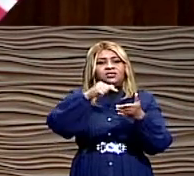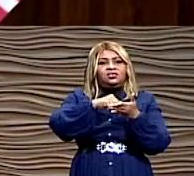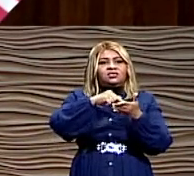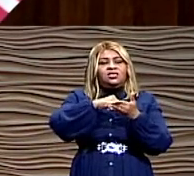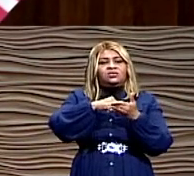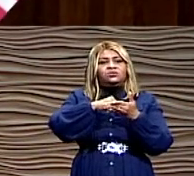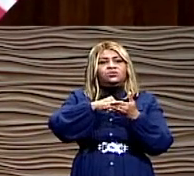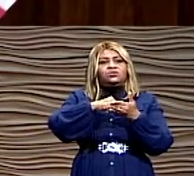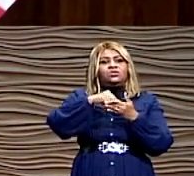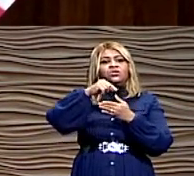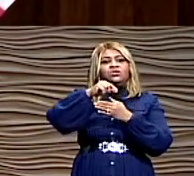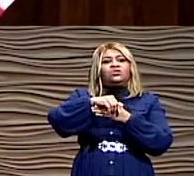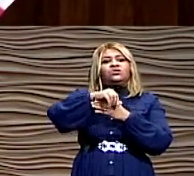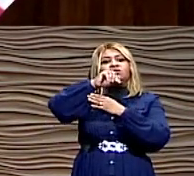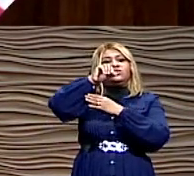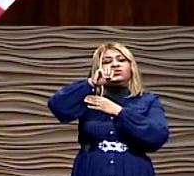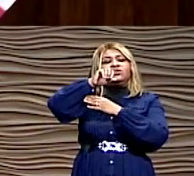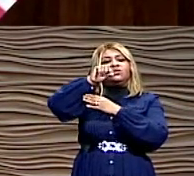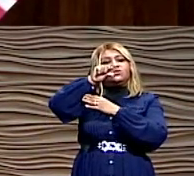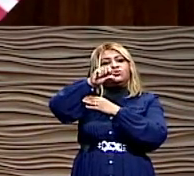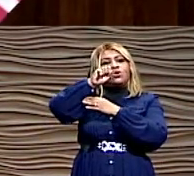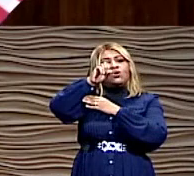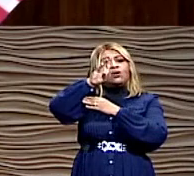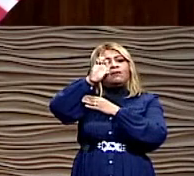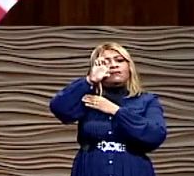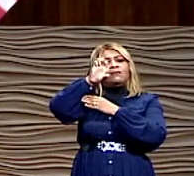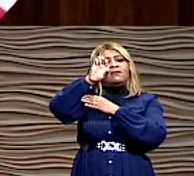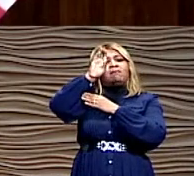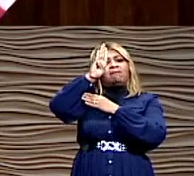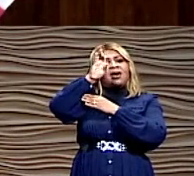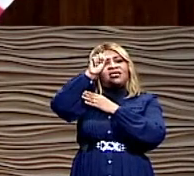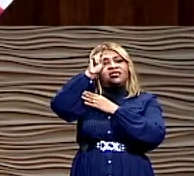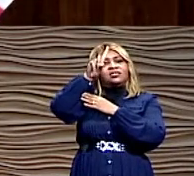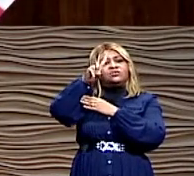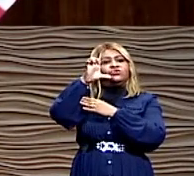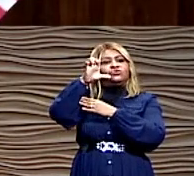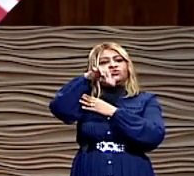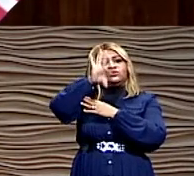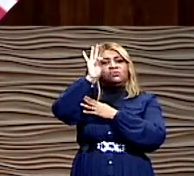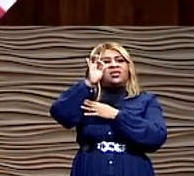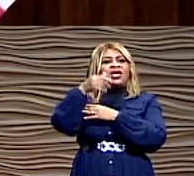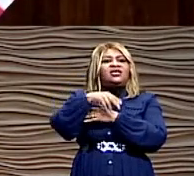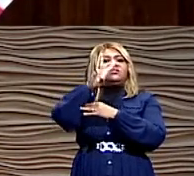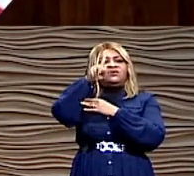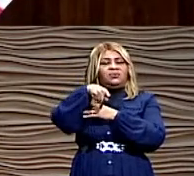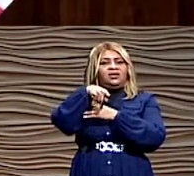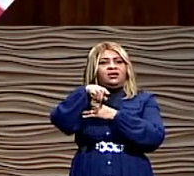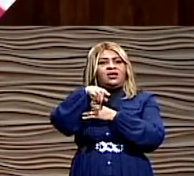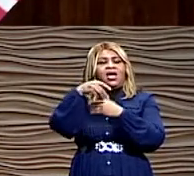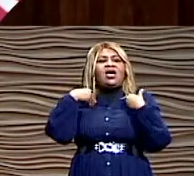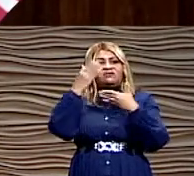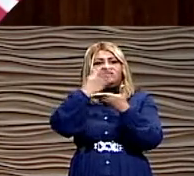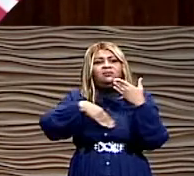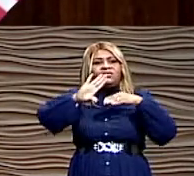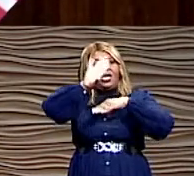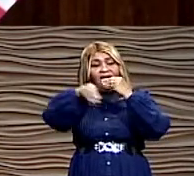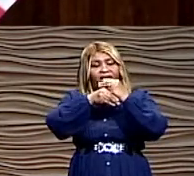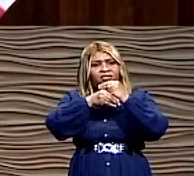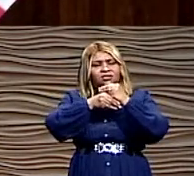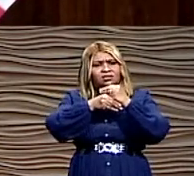Joe Biden choosing me as his running mate, and what a glorious day that was. I have something to add. Excuse